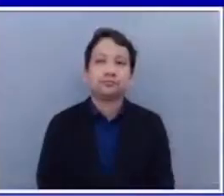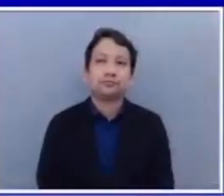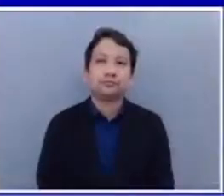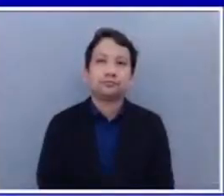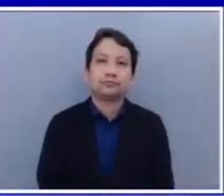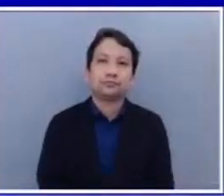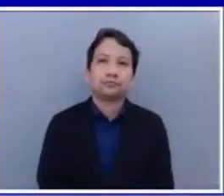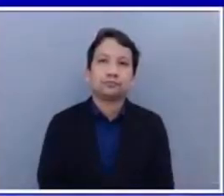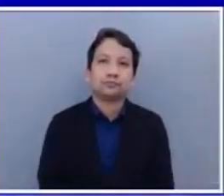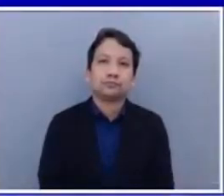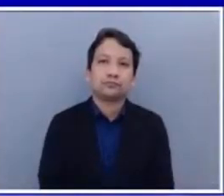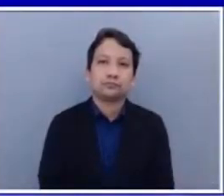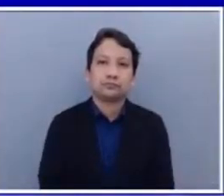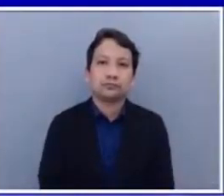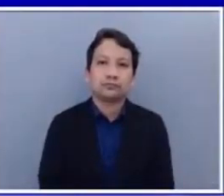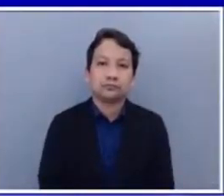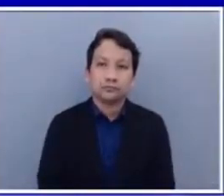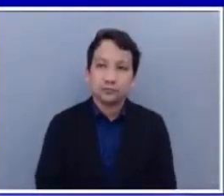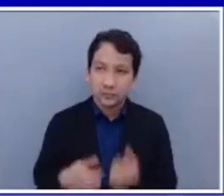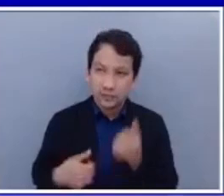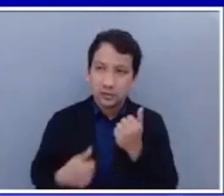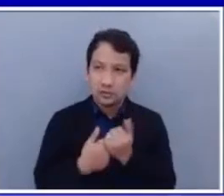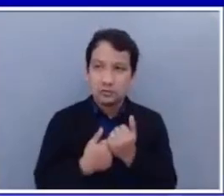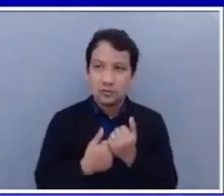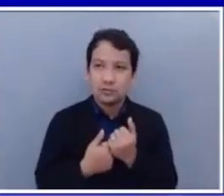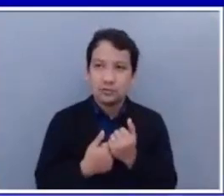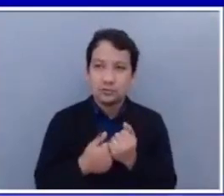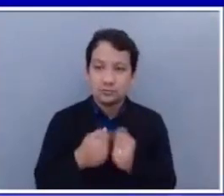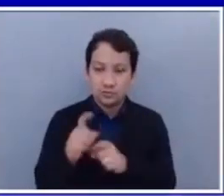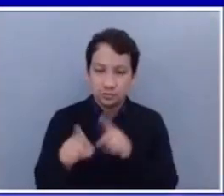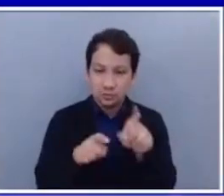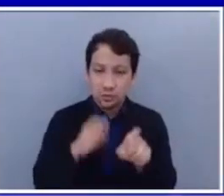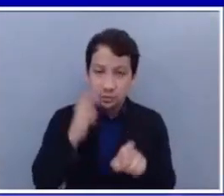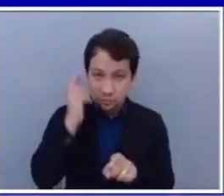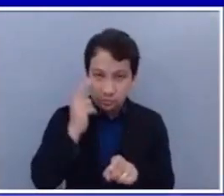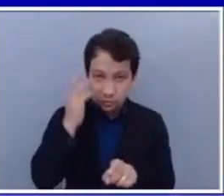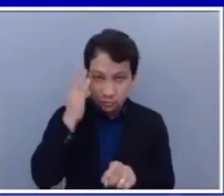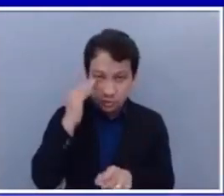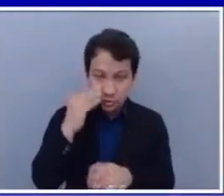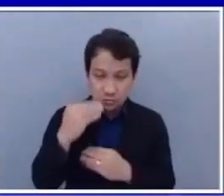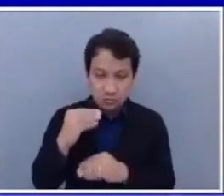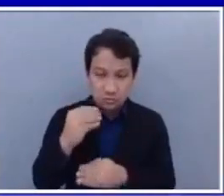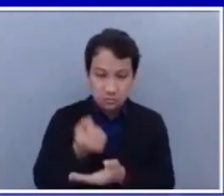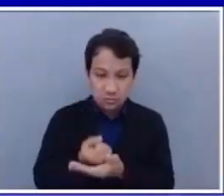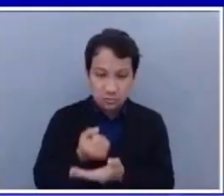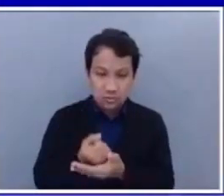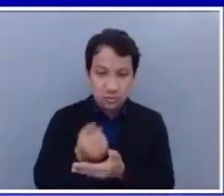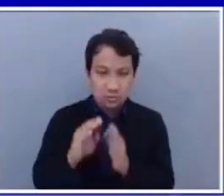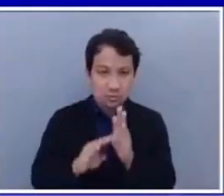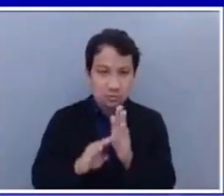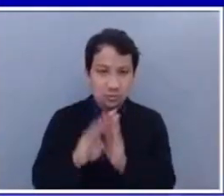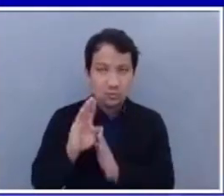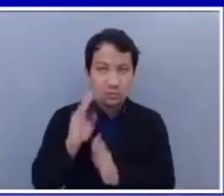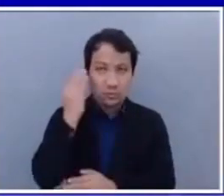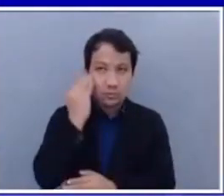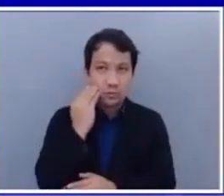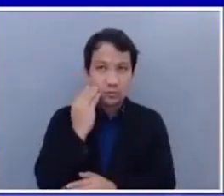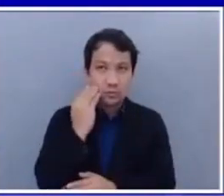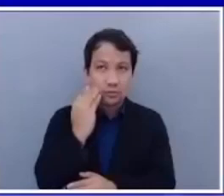July has a follow-up question. Do you think the recent minimum wage hikes will not be enough because of higher